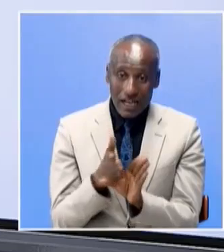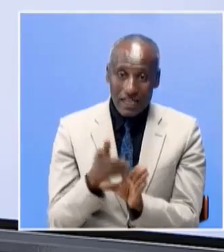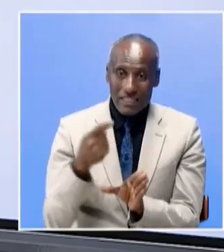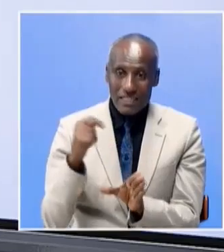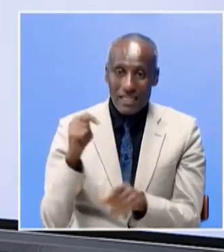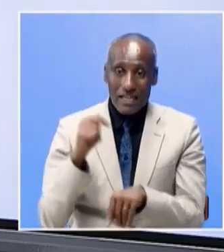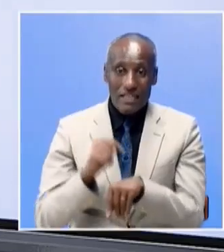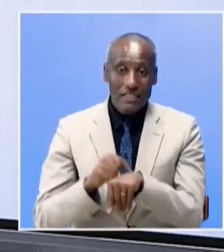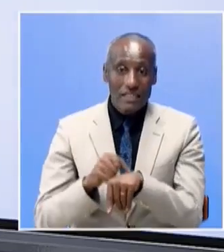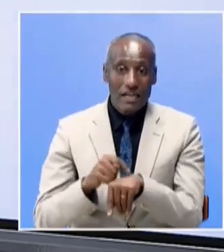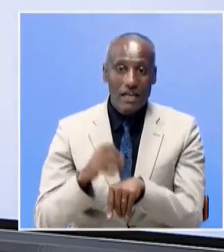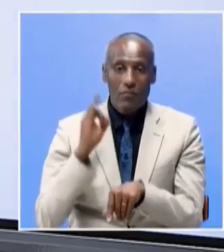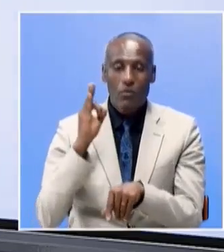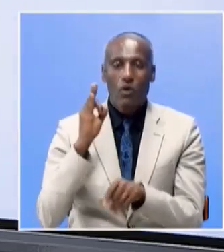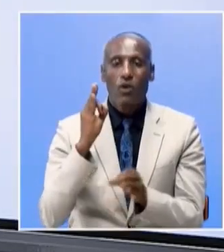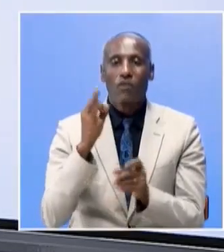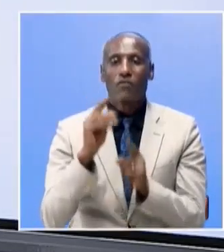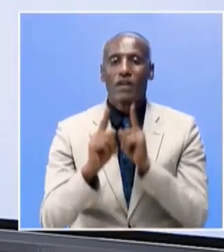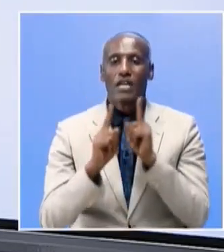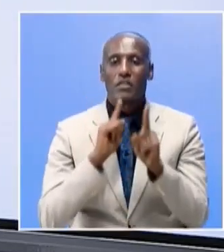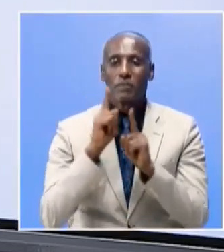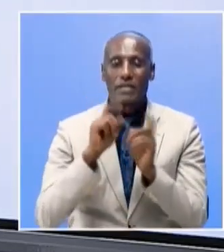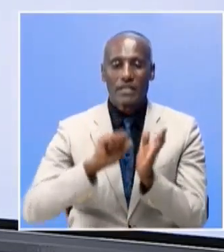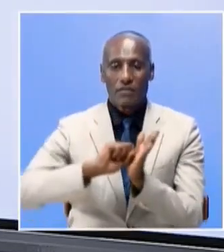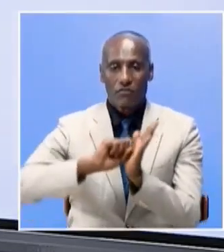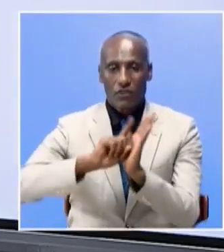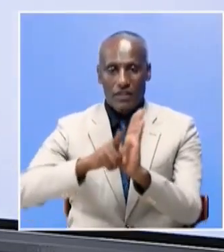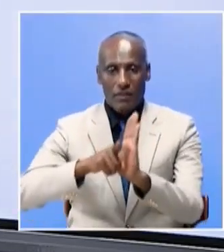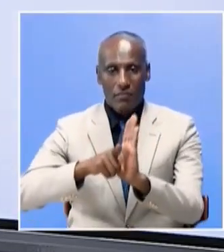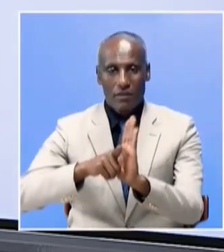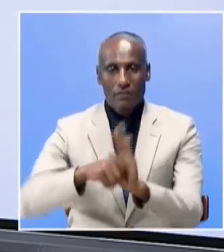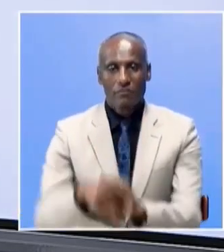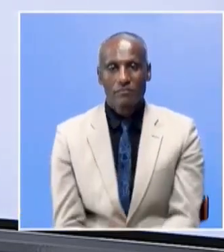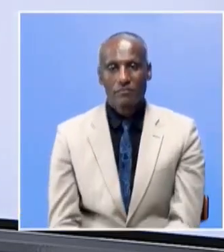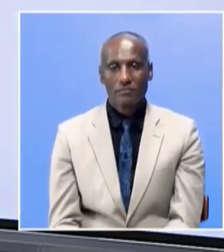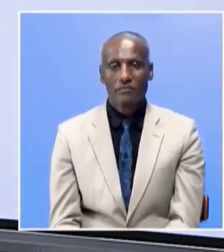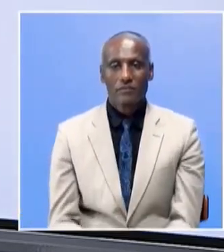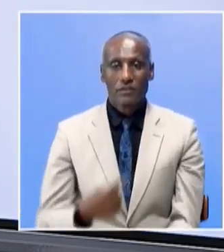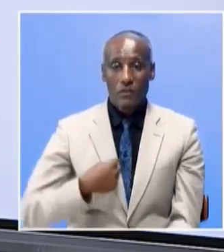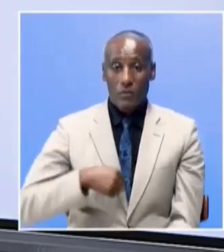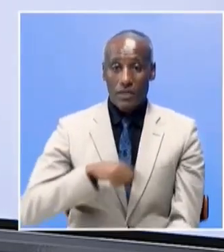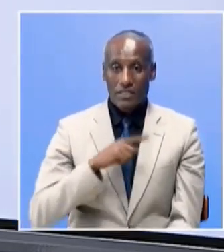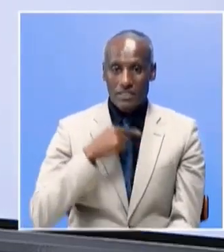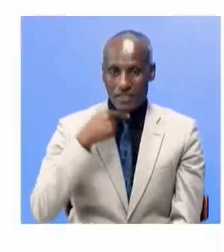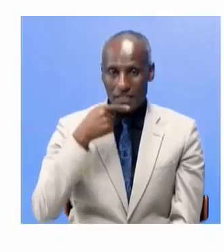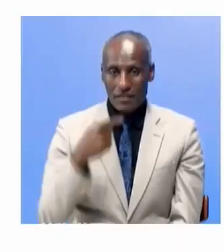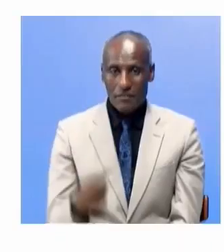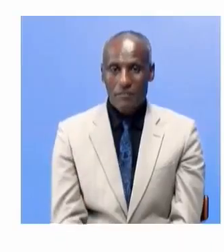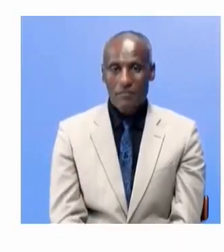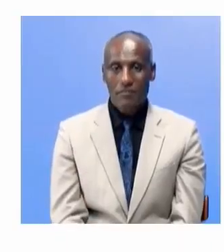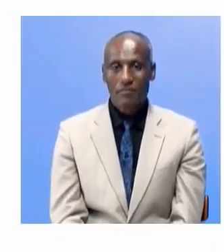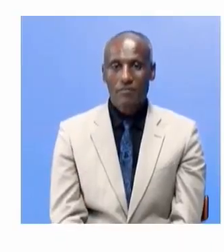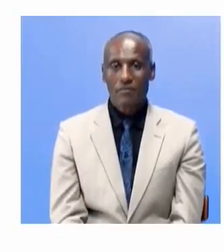present. Is it clear? For example, when we say here,